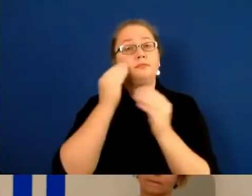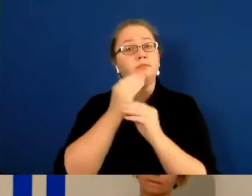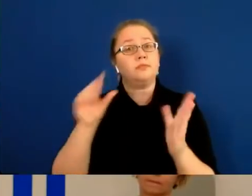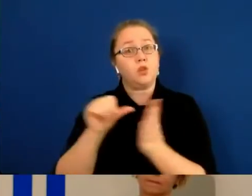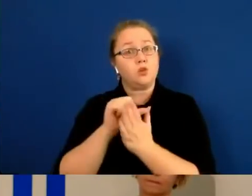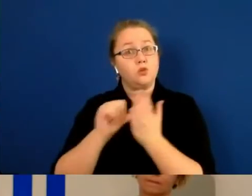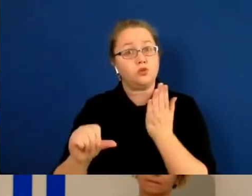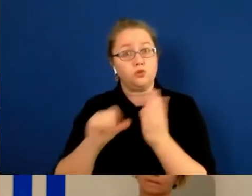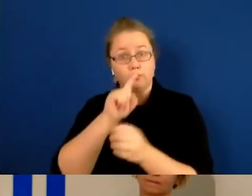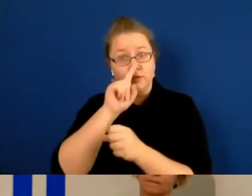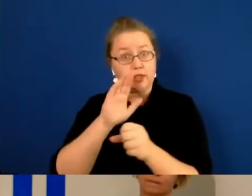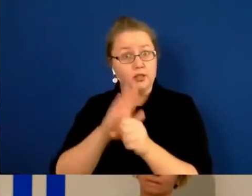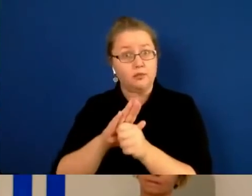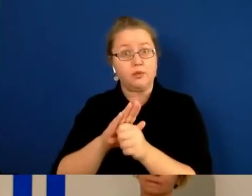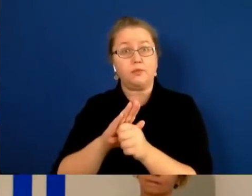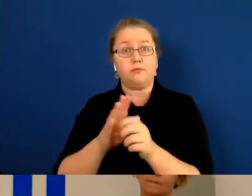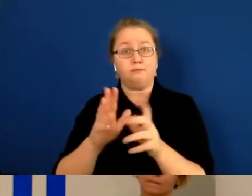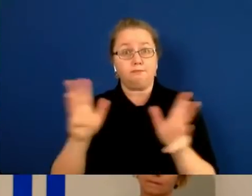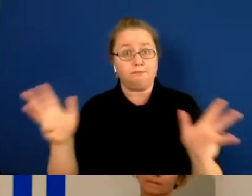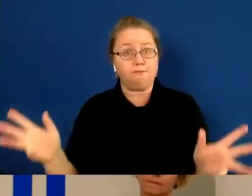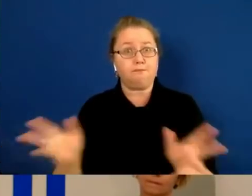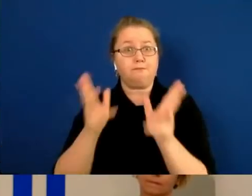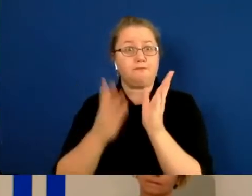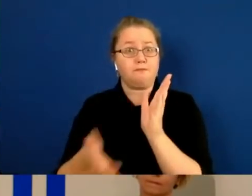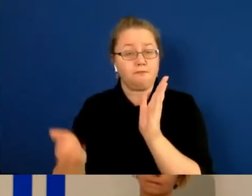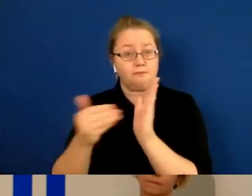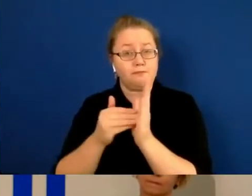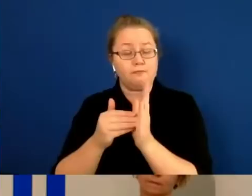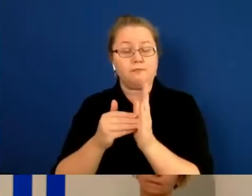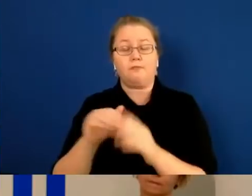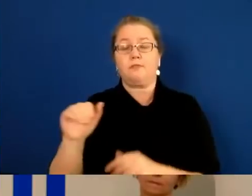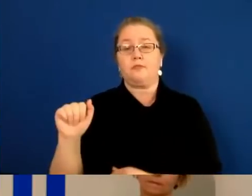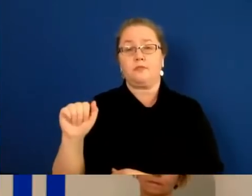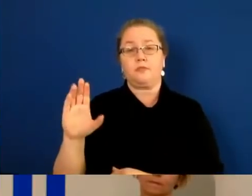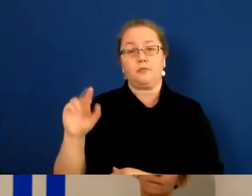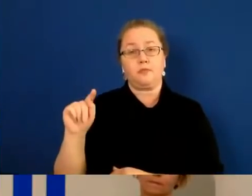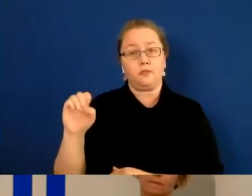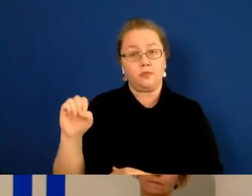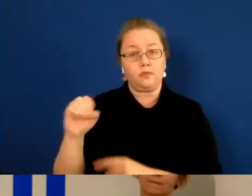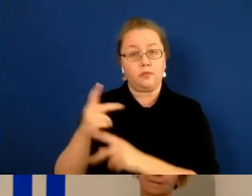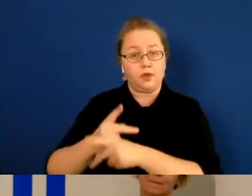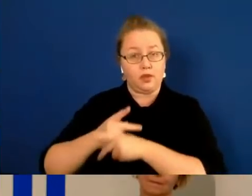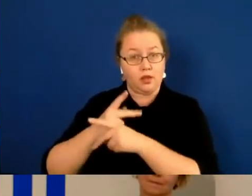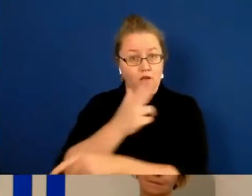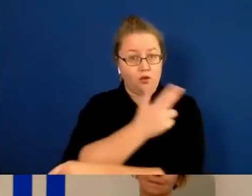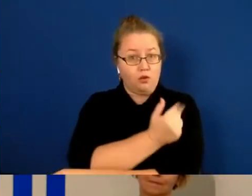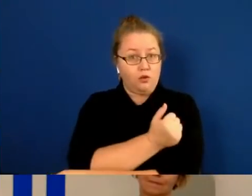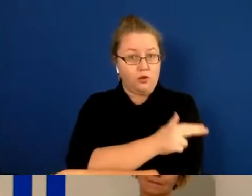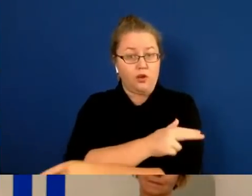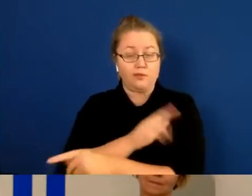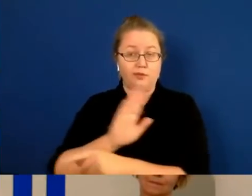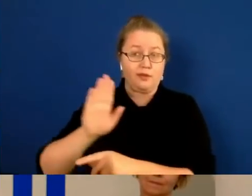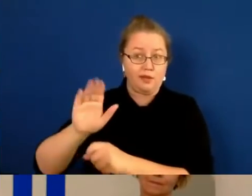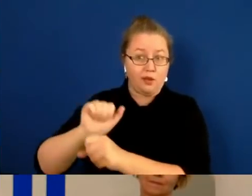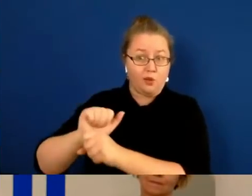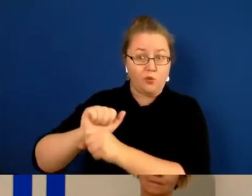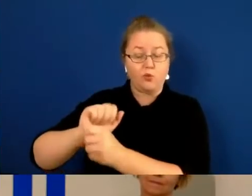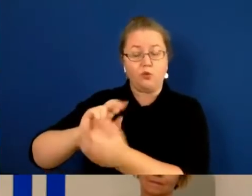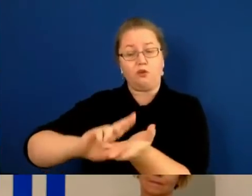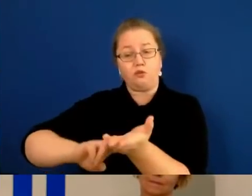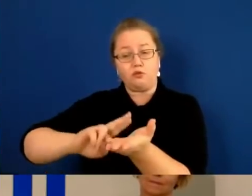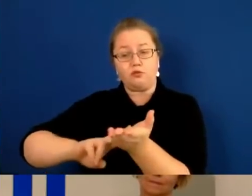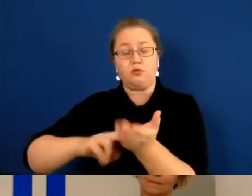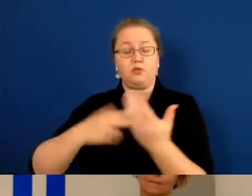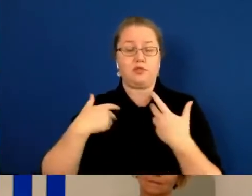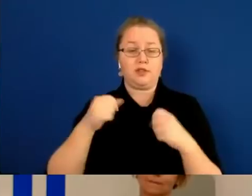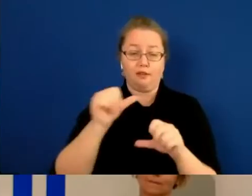as you know, is the home of the BC Centre for Disease Control. I'd also note, because we're in Fraser Health, that 34 contact tracers